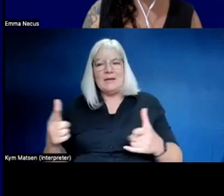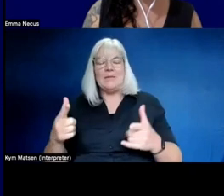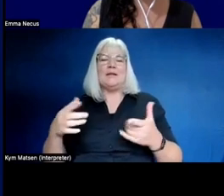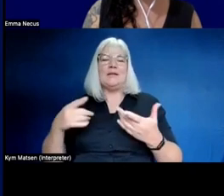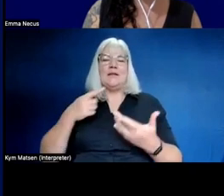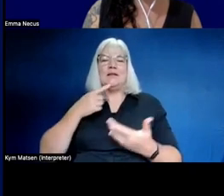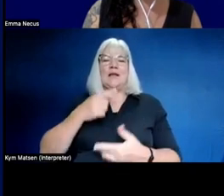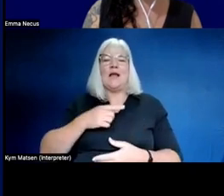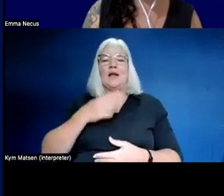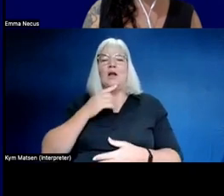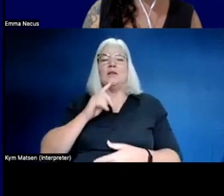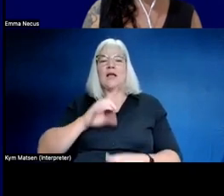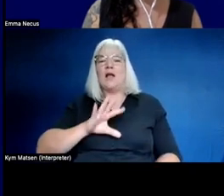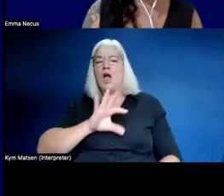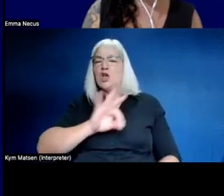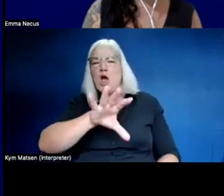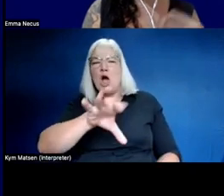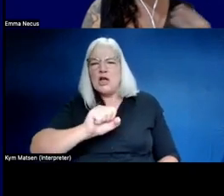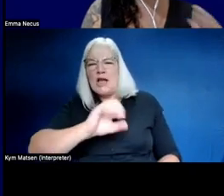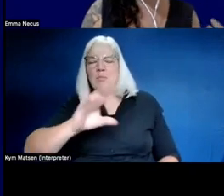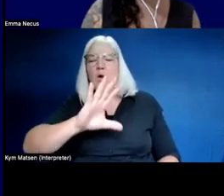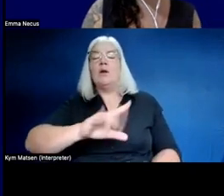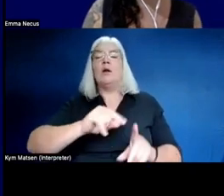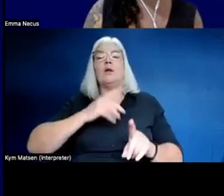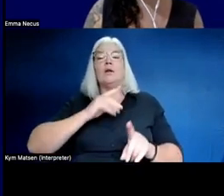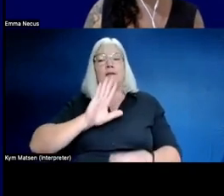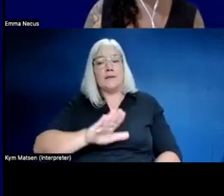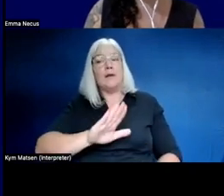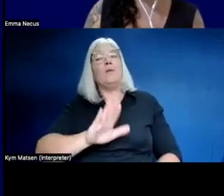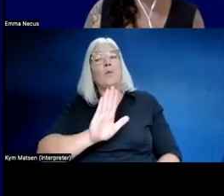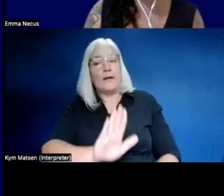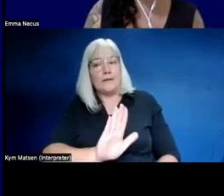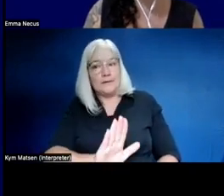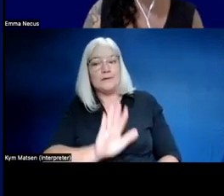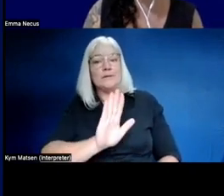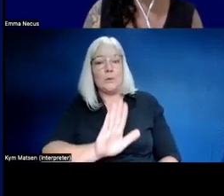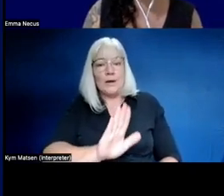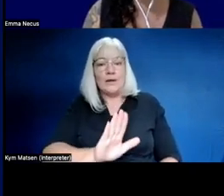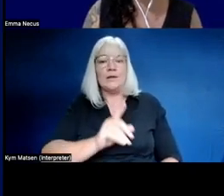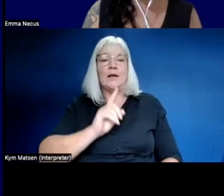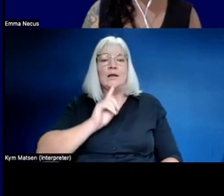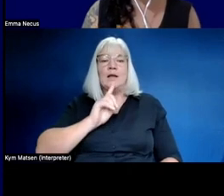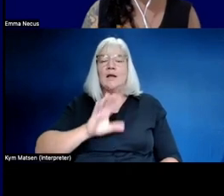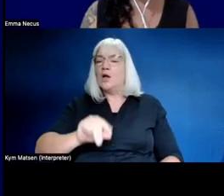take more and chew. And bearing in mind that we're compensating for Zoe's challenges